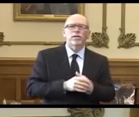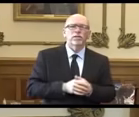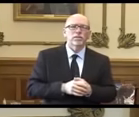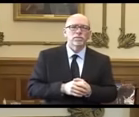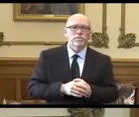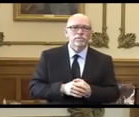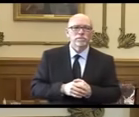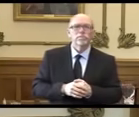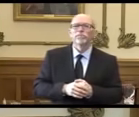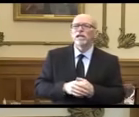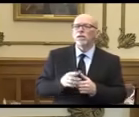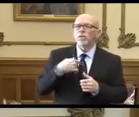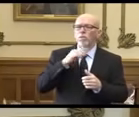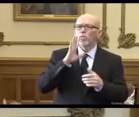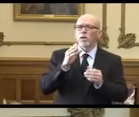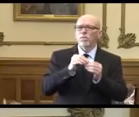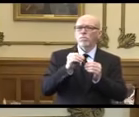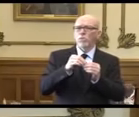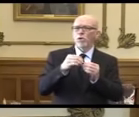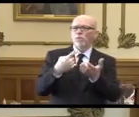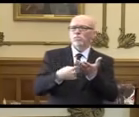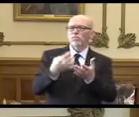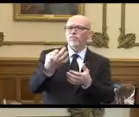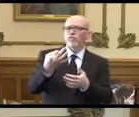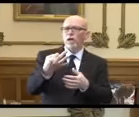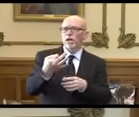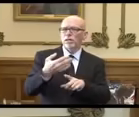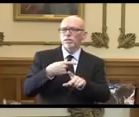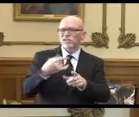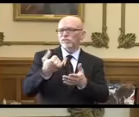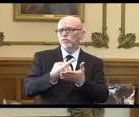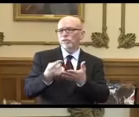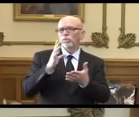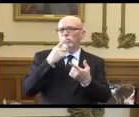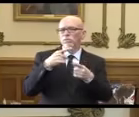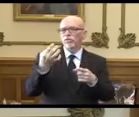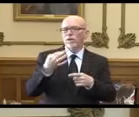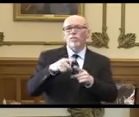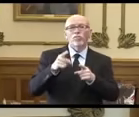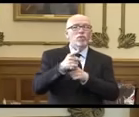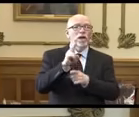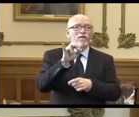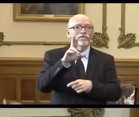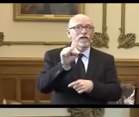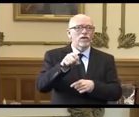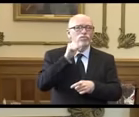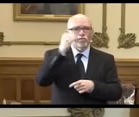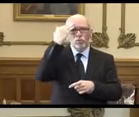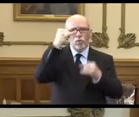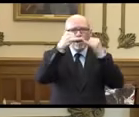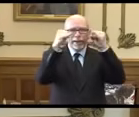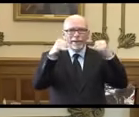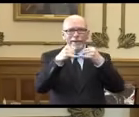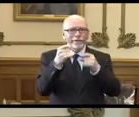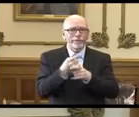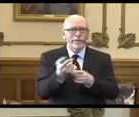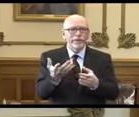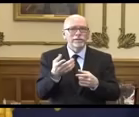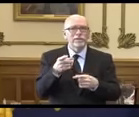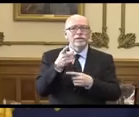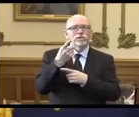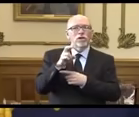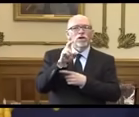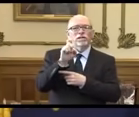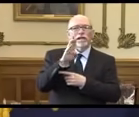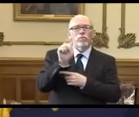Well, we'll get to that Friday. And you're right, it doesn't know, the virus doesn't know lines. Dr. Deborah